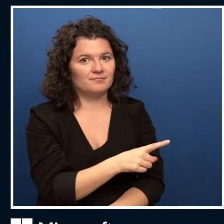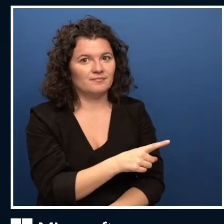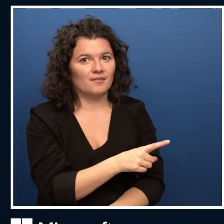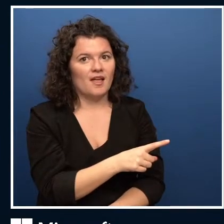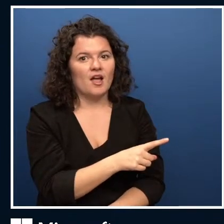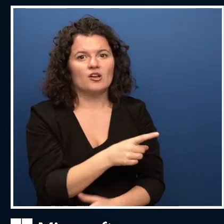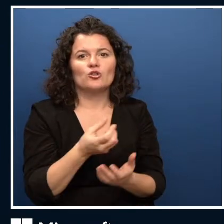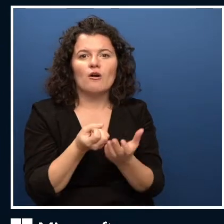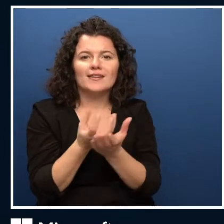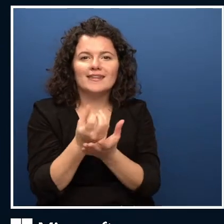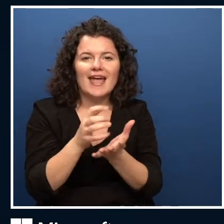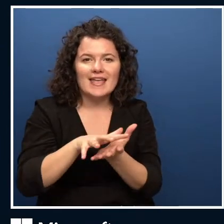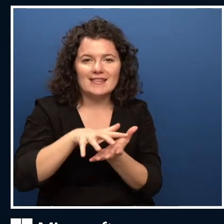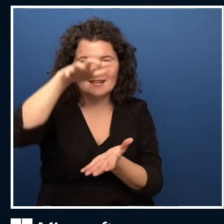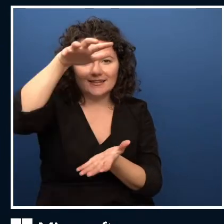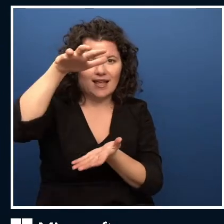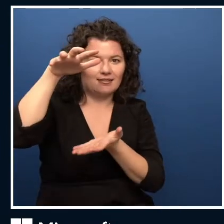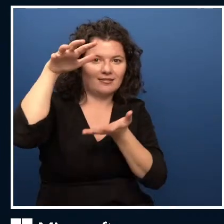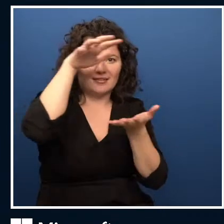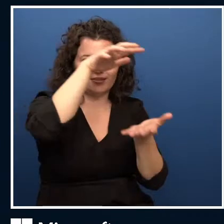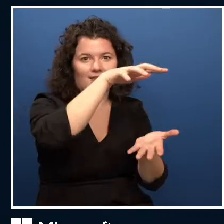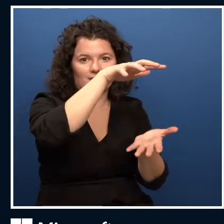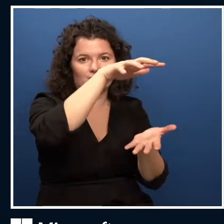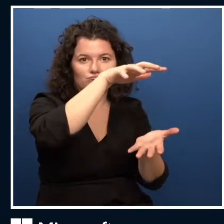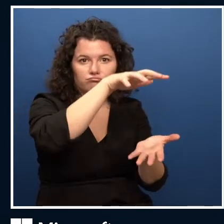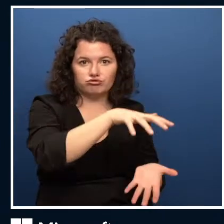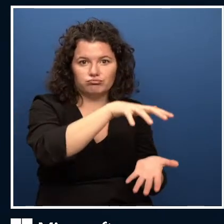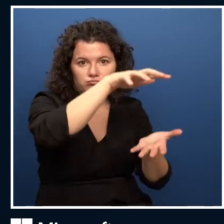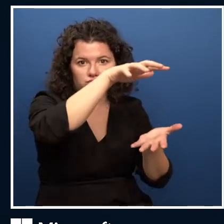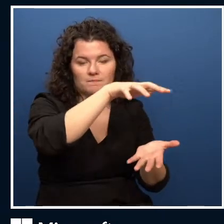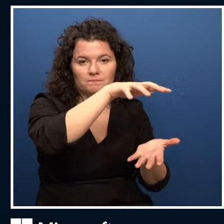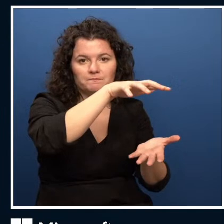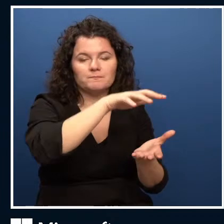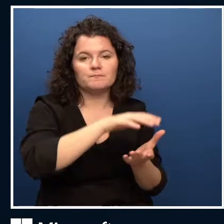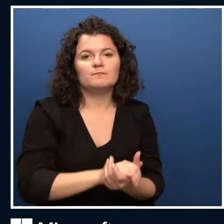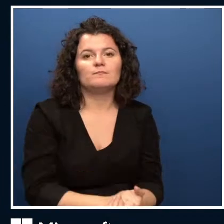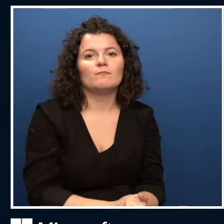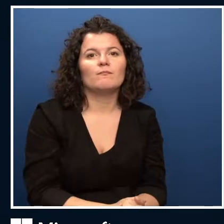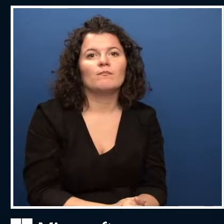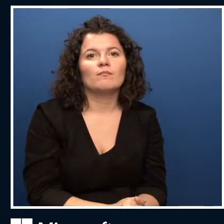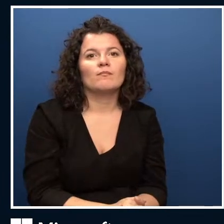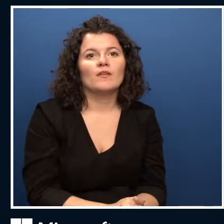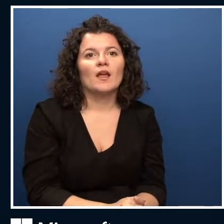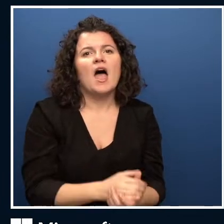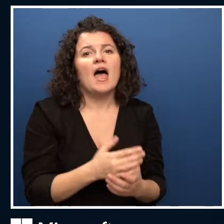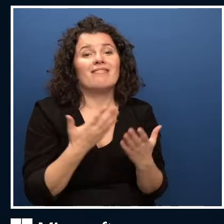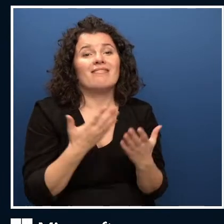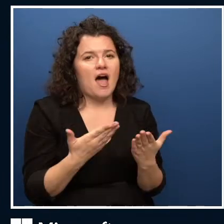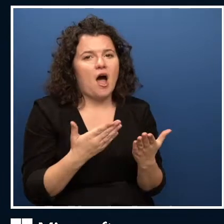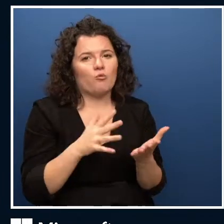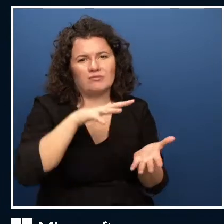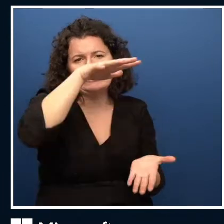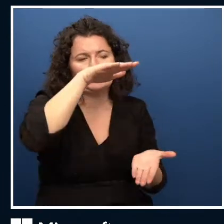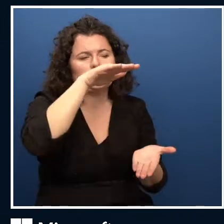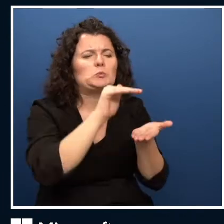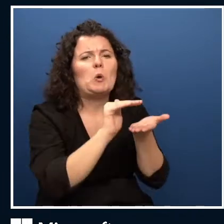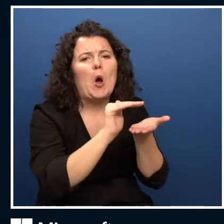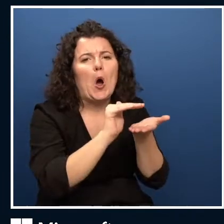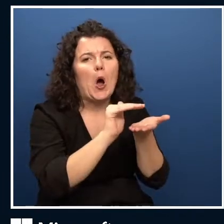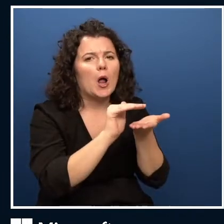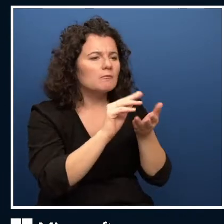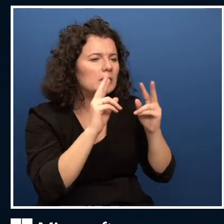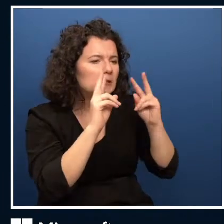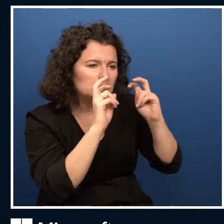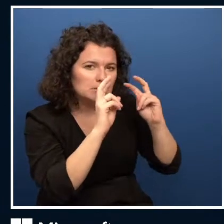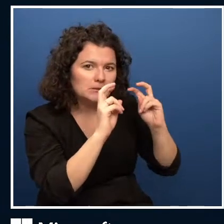working on some prompt. It's really small, but it's enough to drive huge